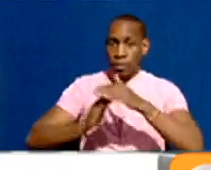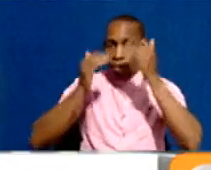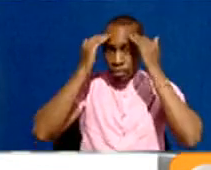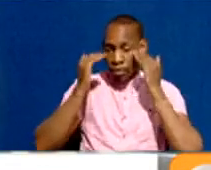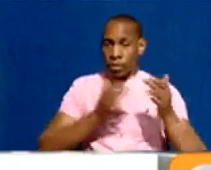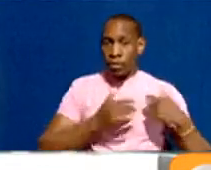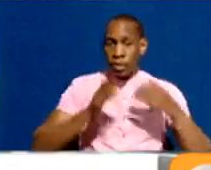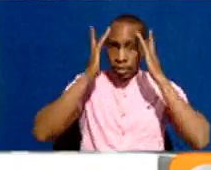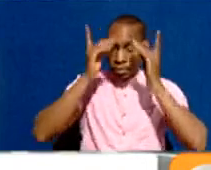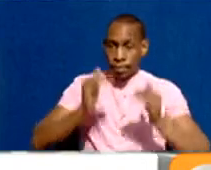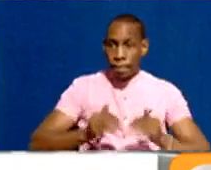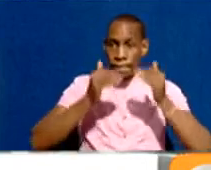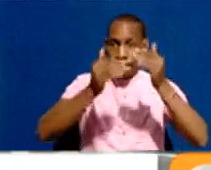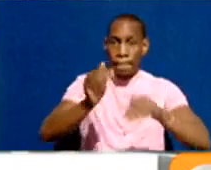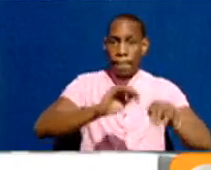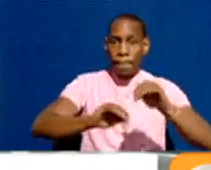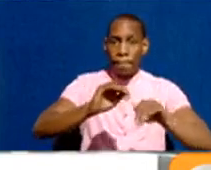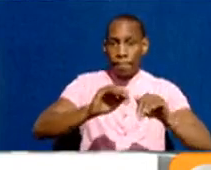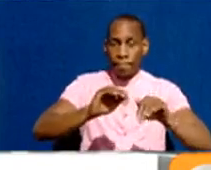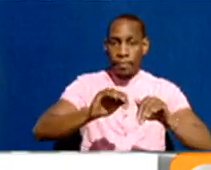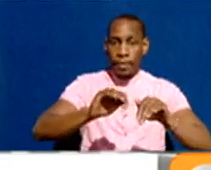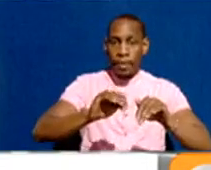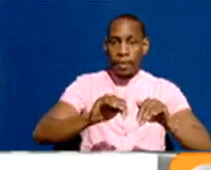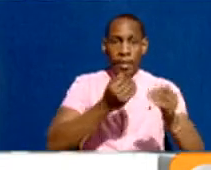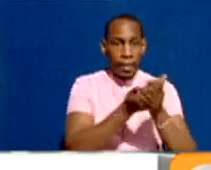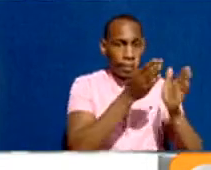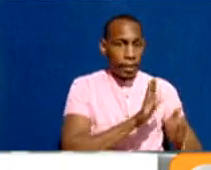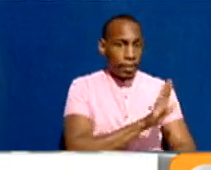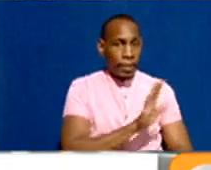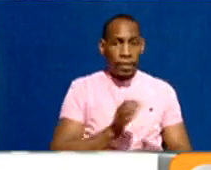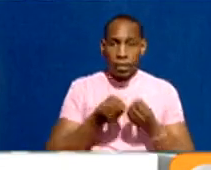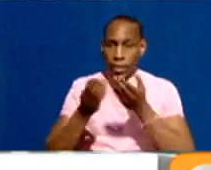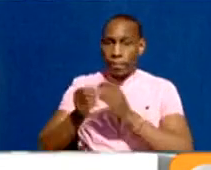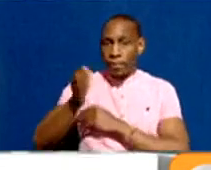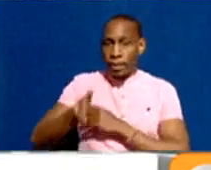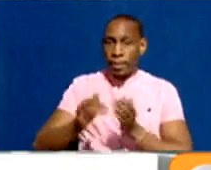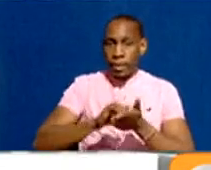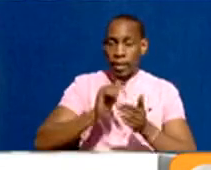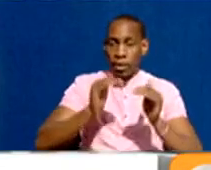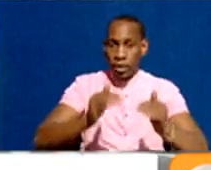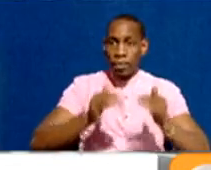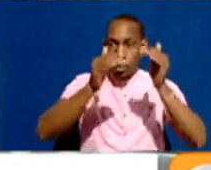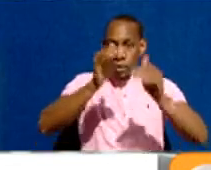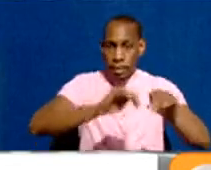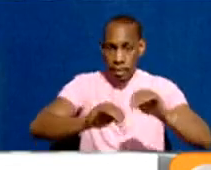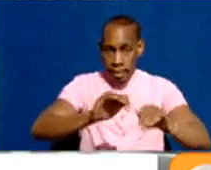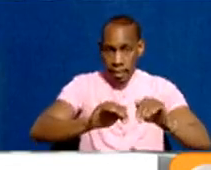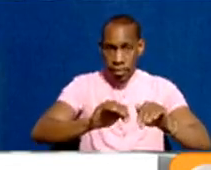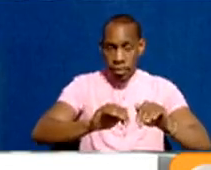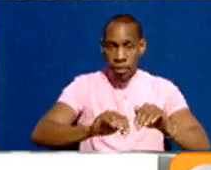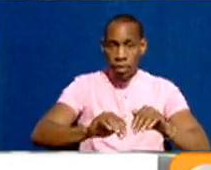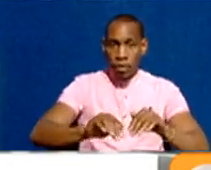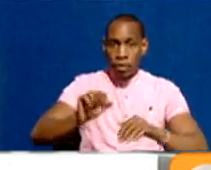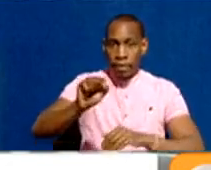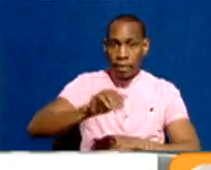its decision to postpone elections, with petitioners telling judges that the postponement of elections in